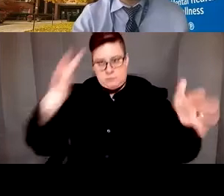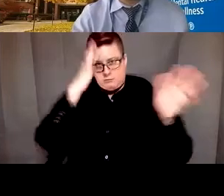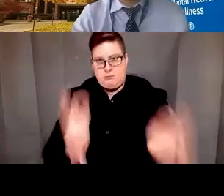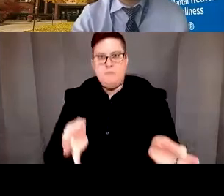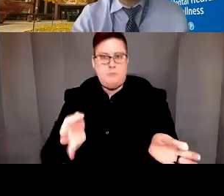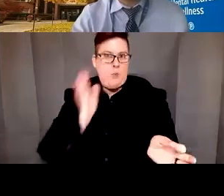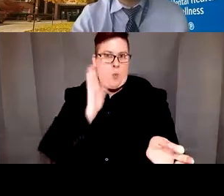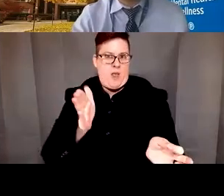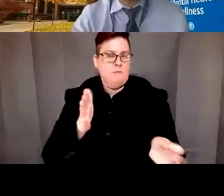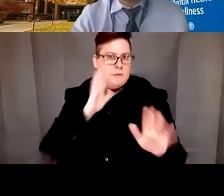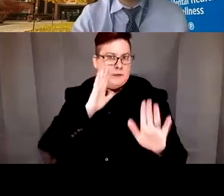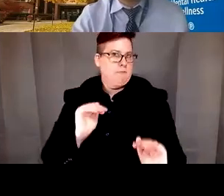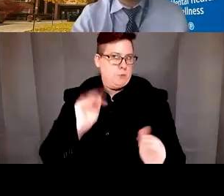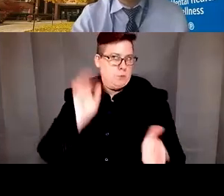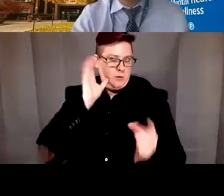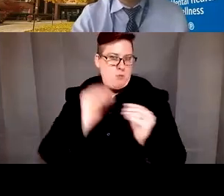that's expected.